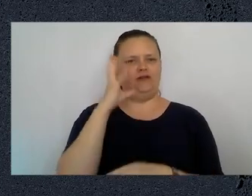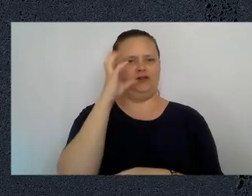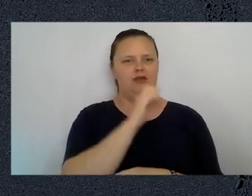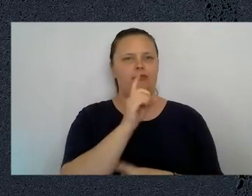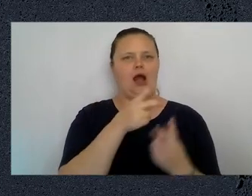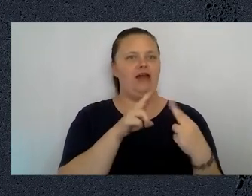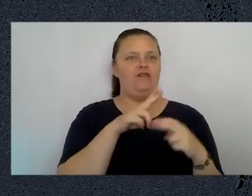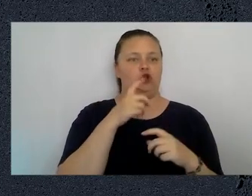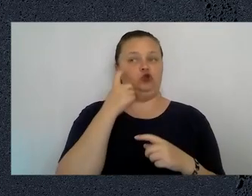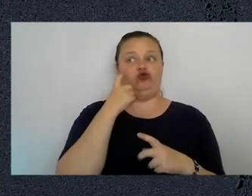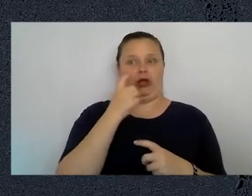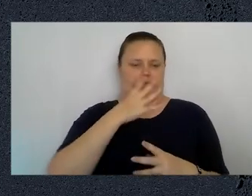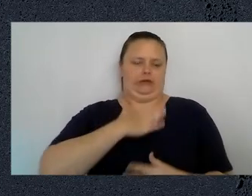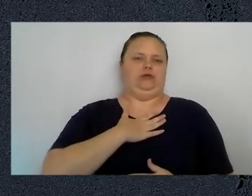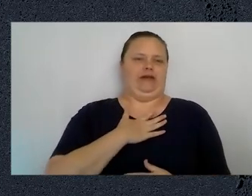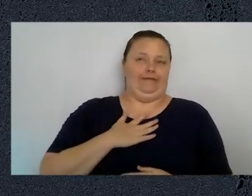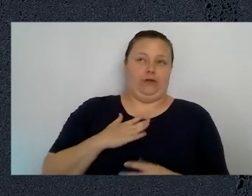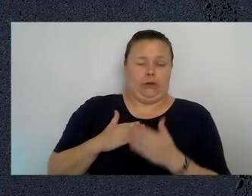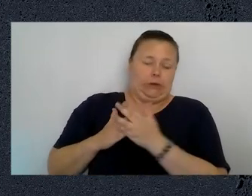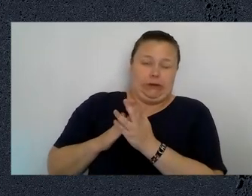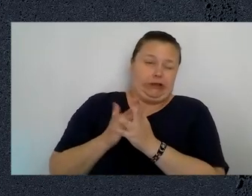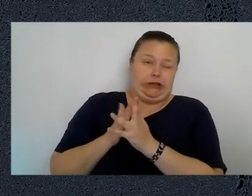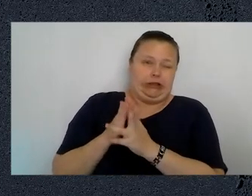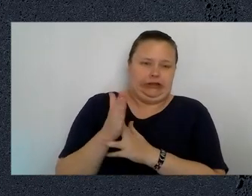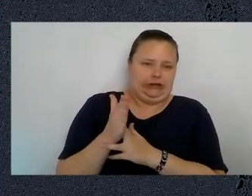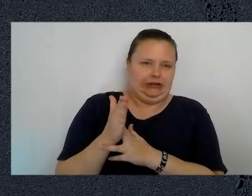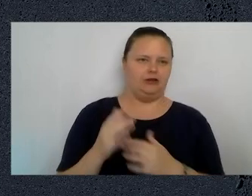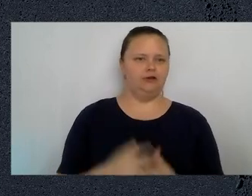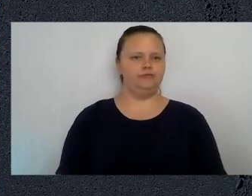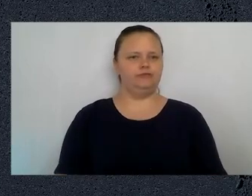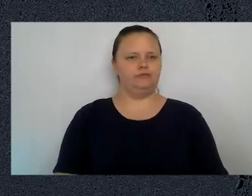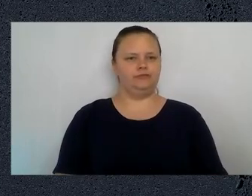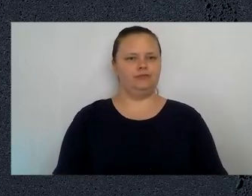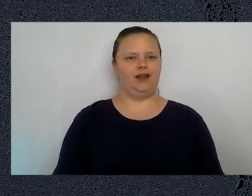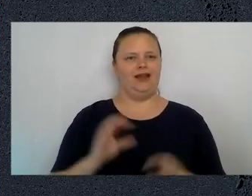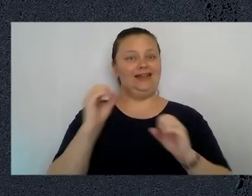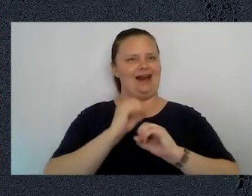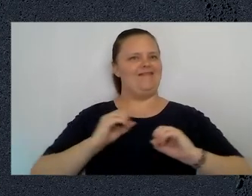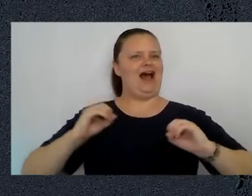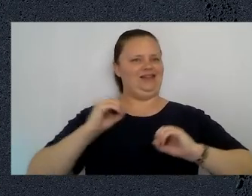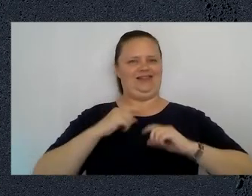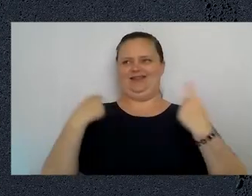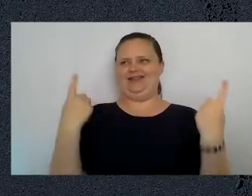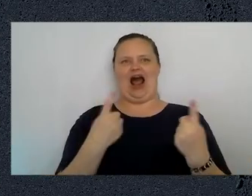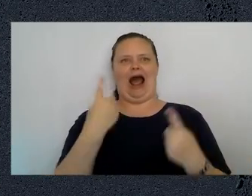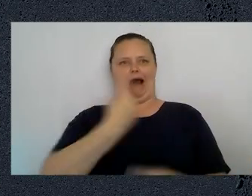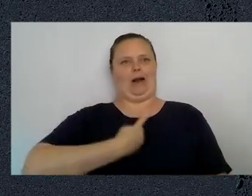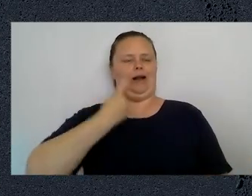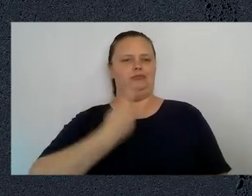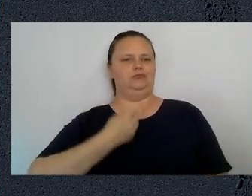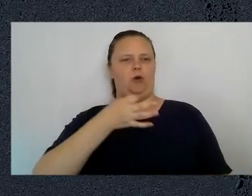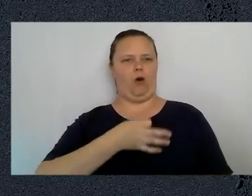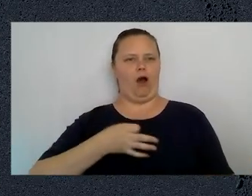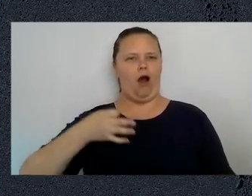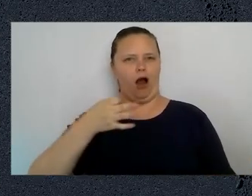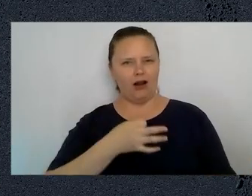make your way in the world without those sorts of supports? We're none of us islands. And I think that comes back to the network that Homeward Bound do, and